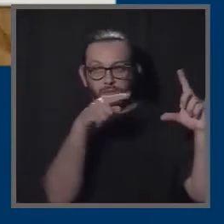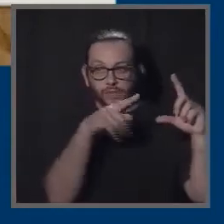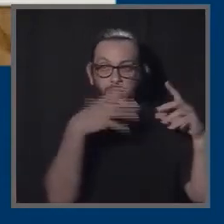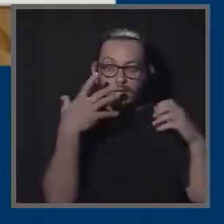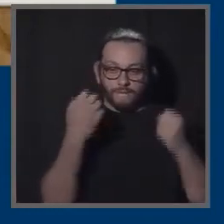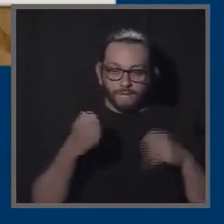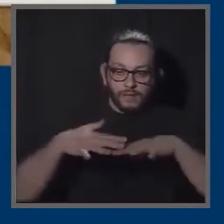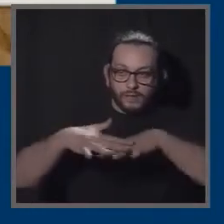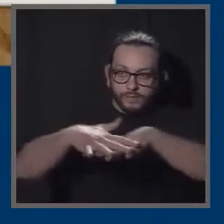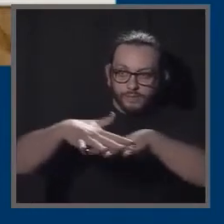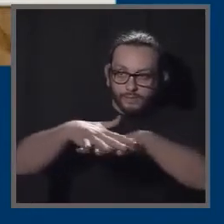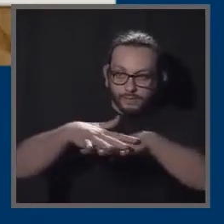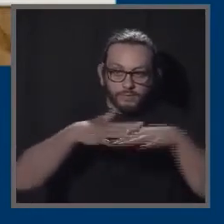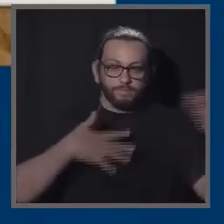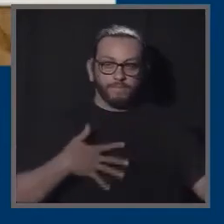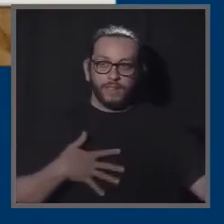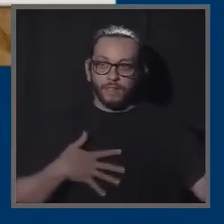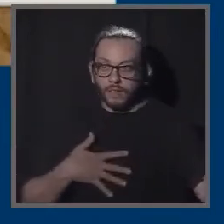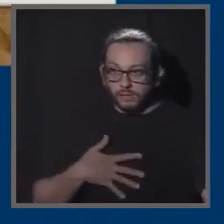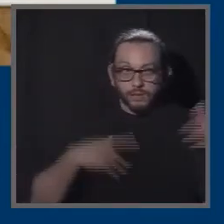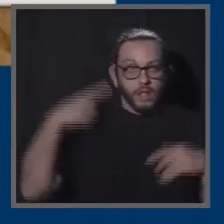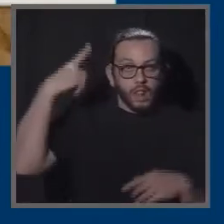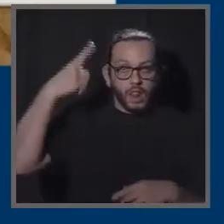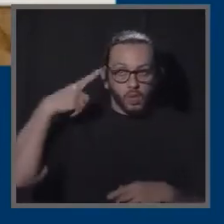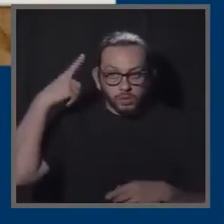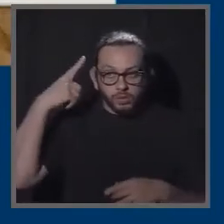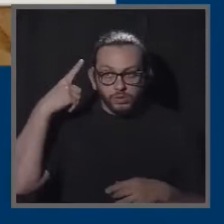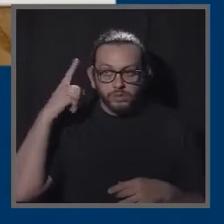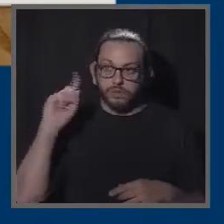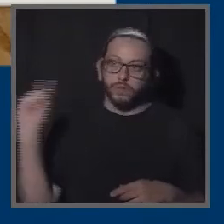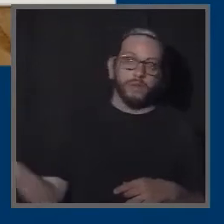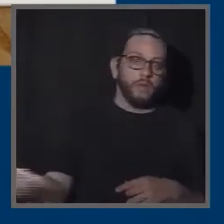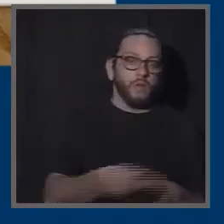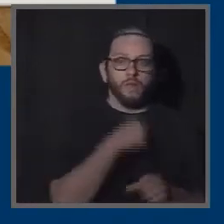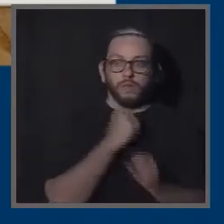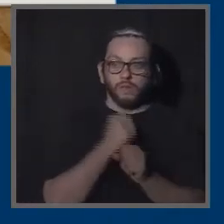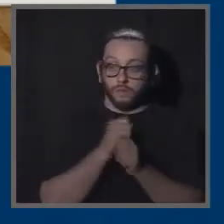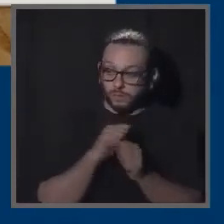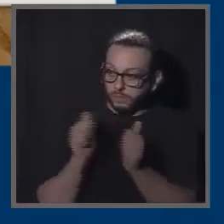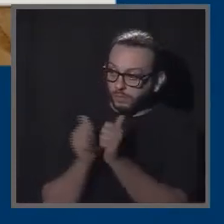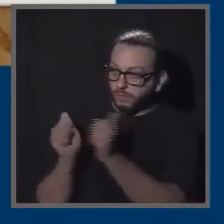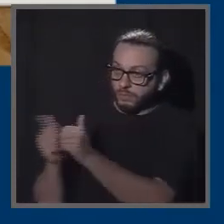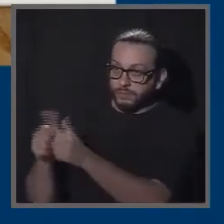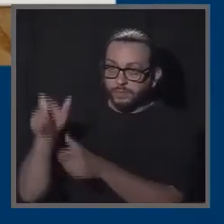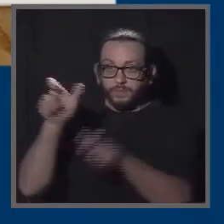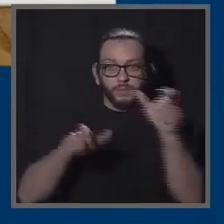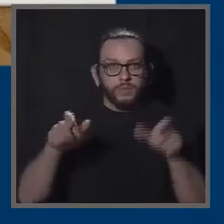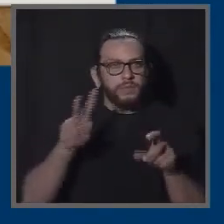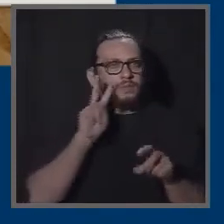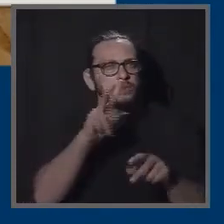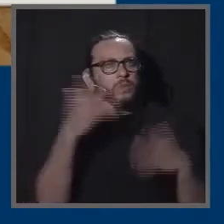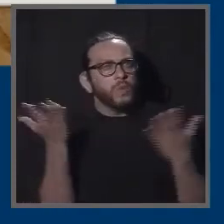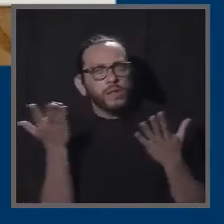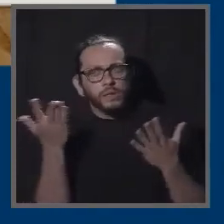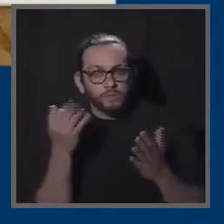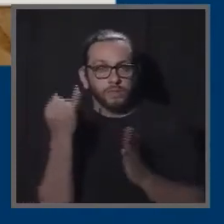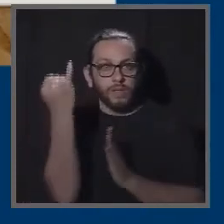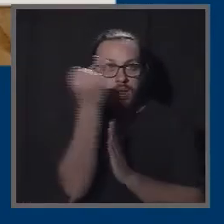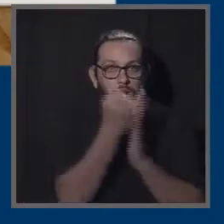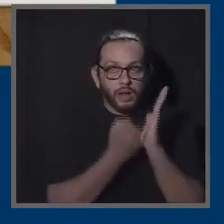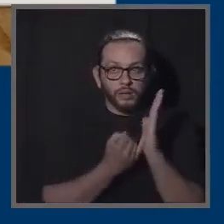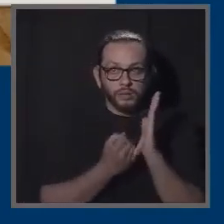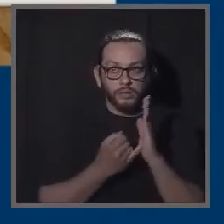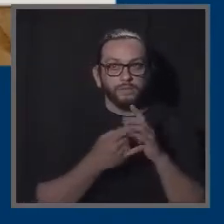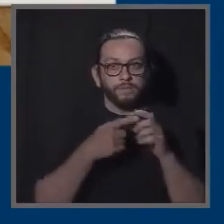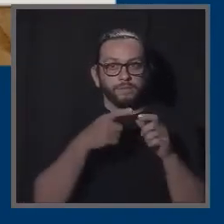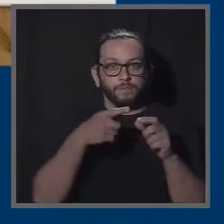East London that we worked with. And what we saw so clearly is that the publicly funded arts, everyday creativity,